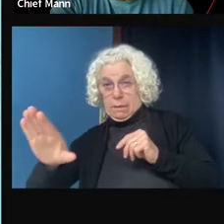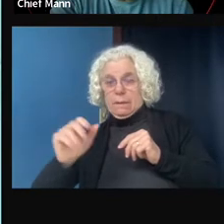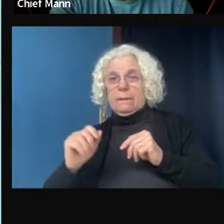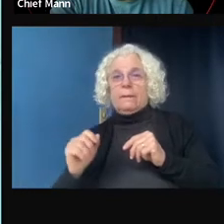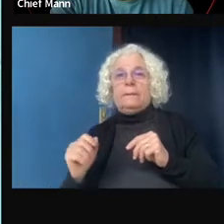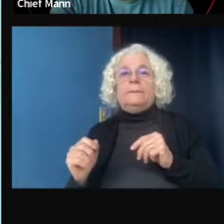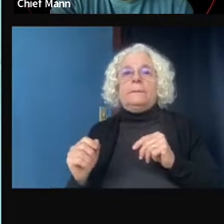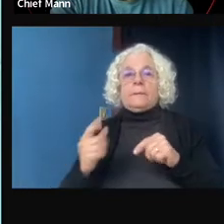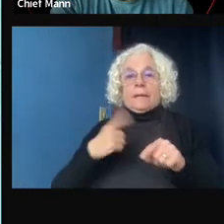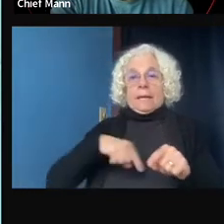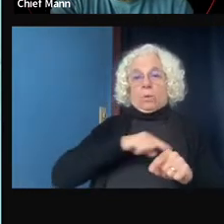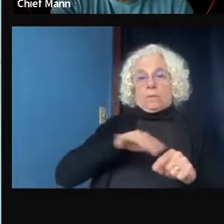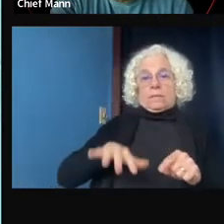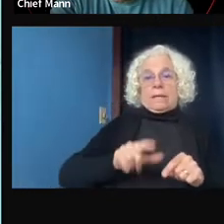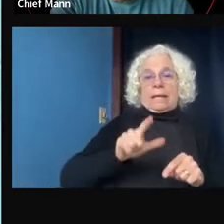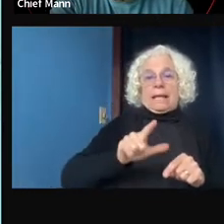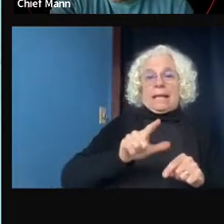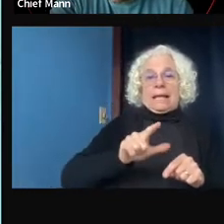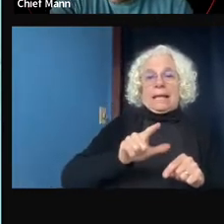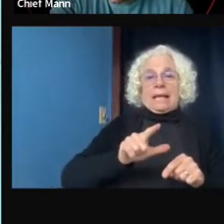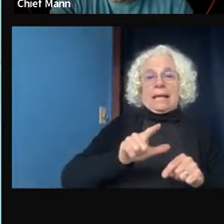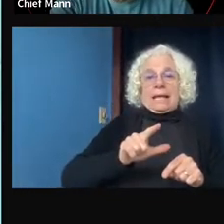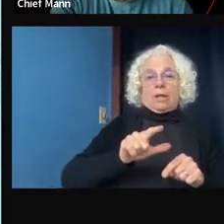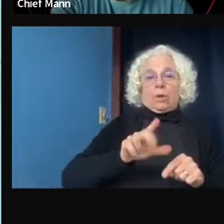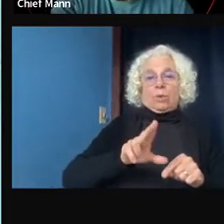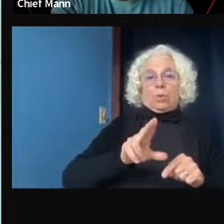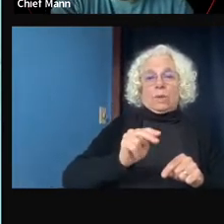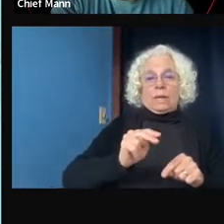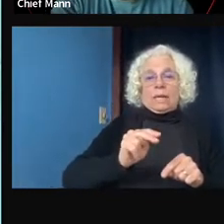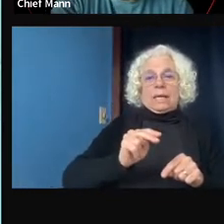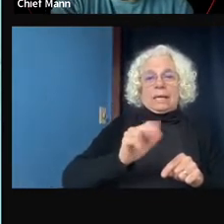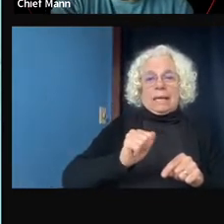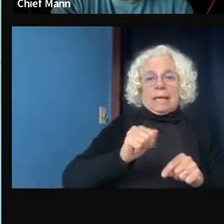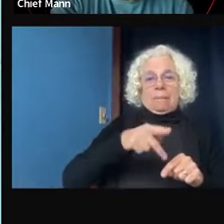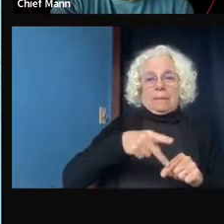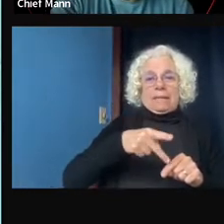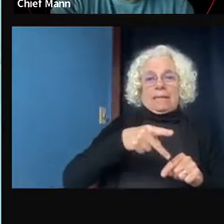and we spell it L-U-N-A-A-P-E. And you can see